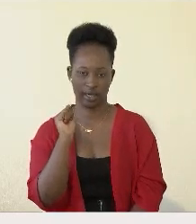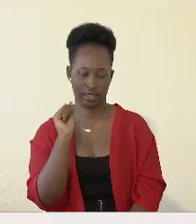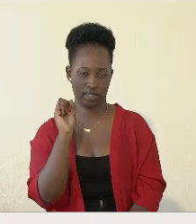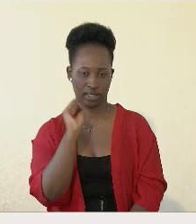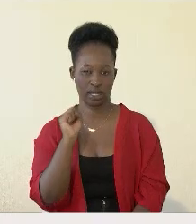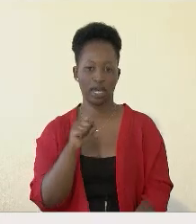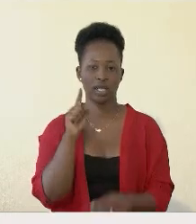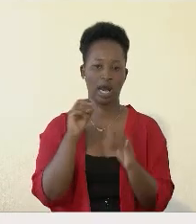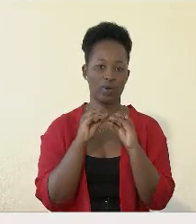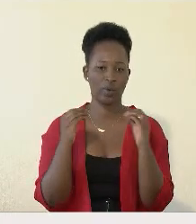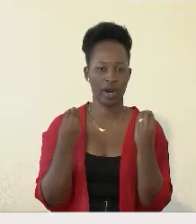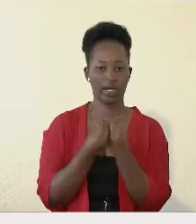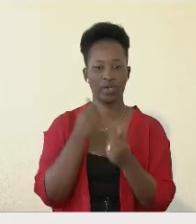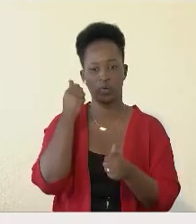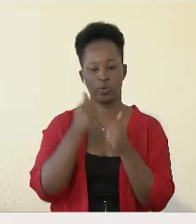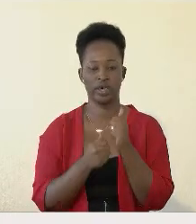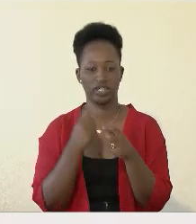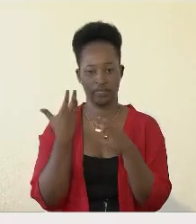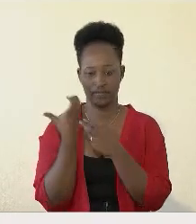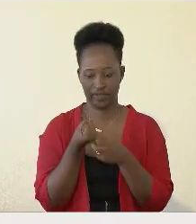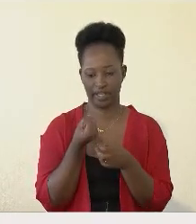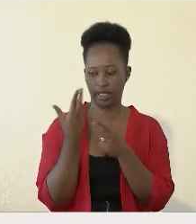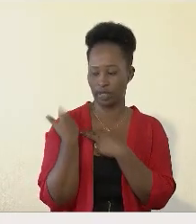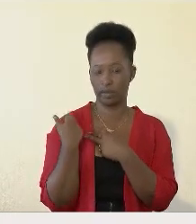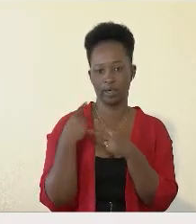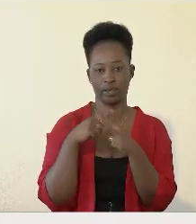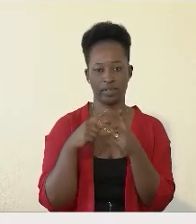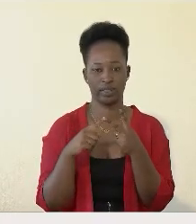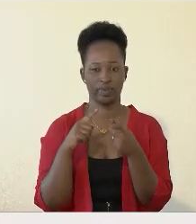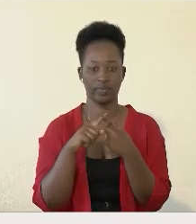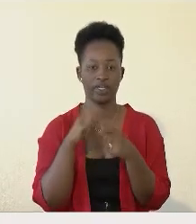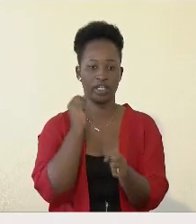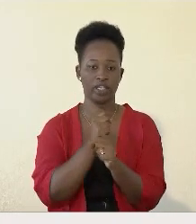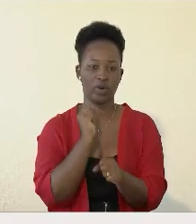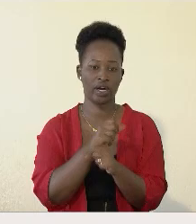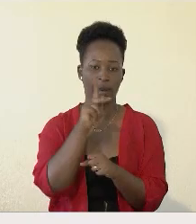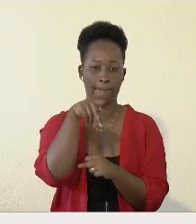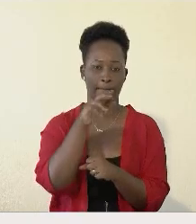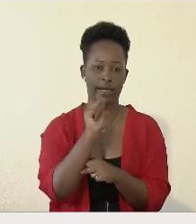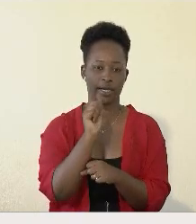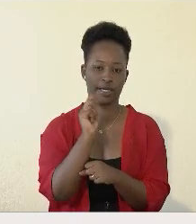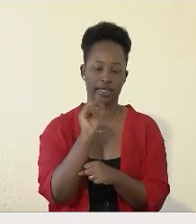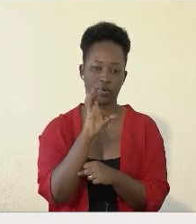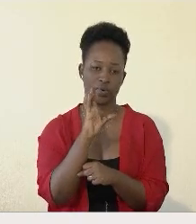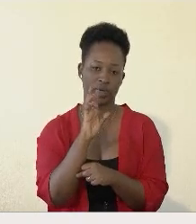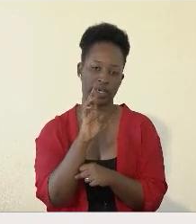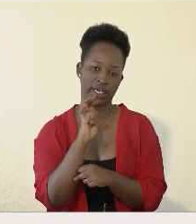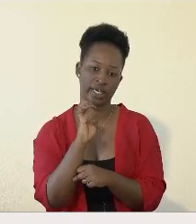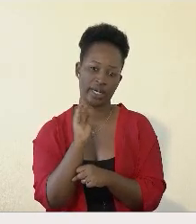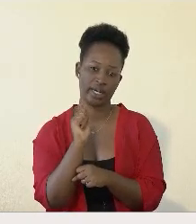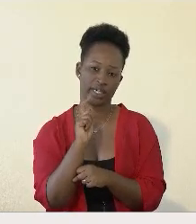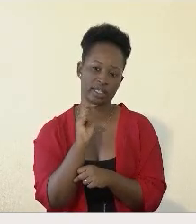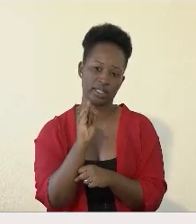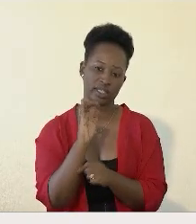organ which plays 2 roles. Secretion of pancreatic juice, and I know we discussed in a